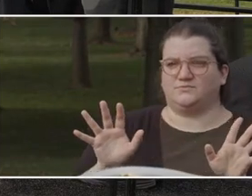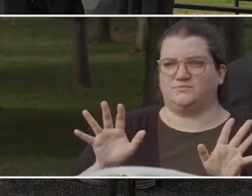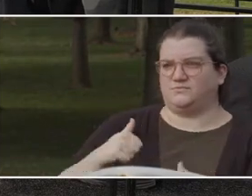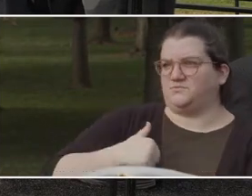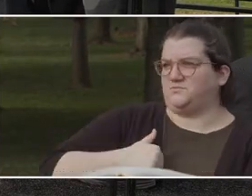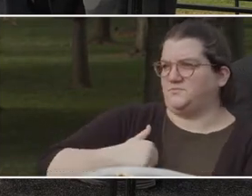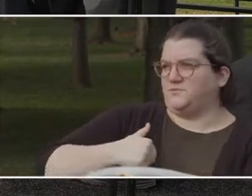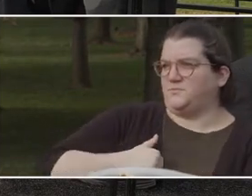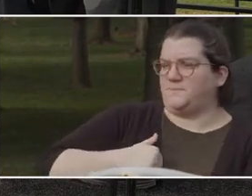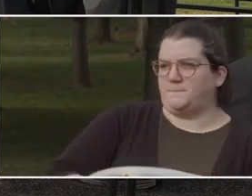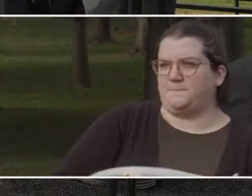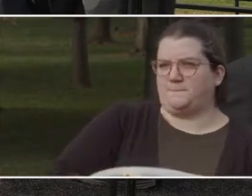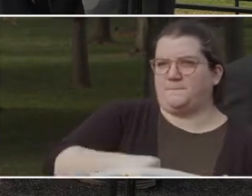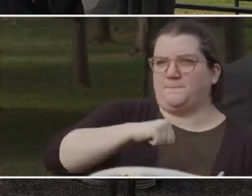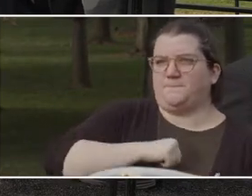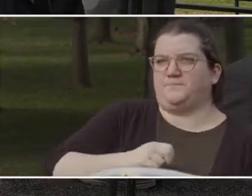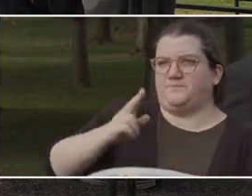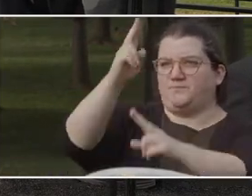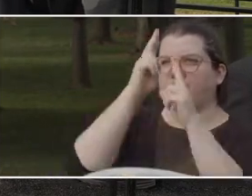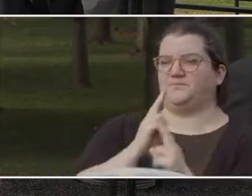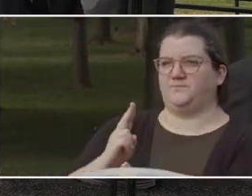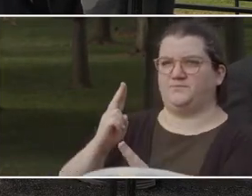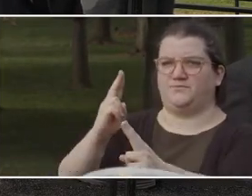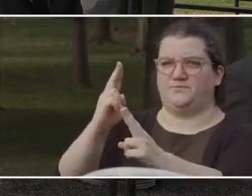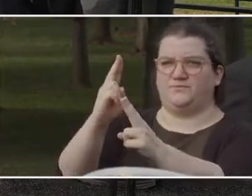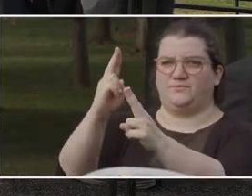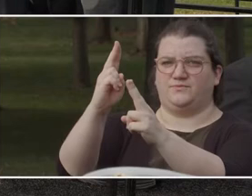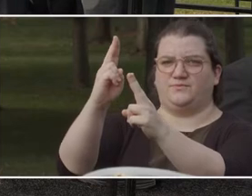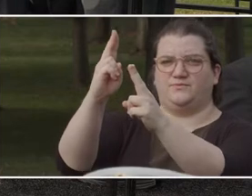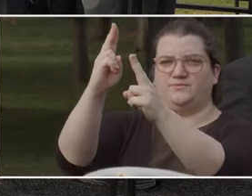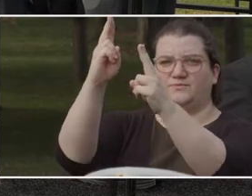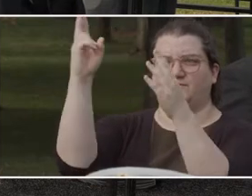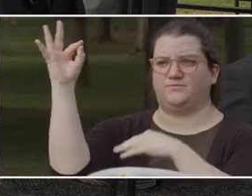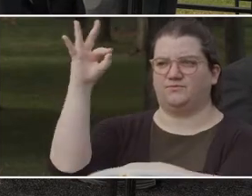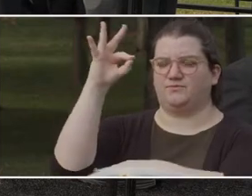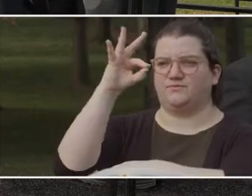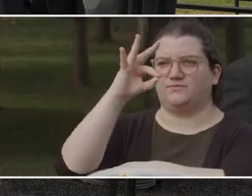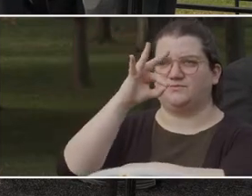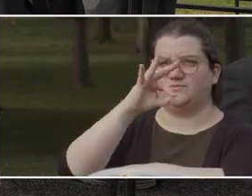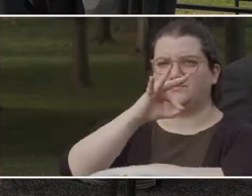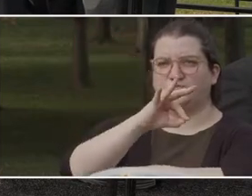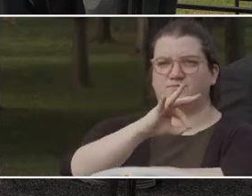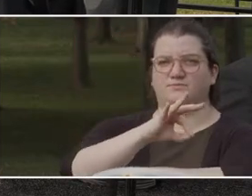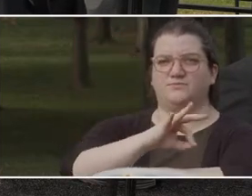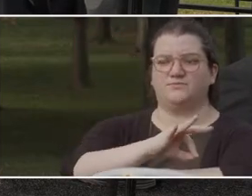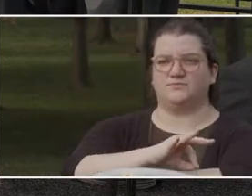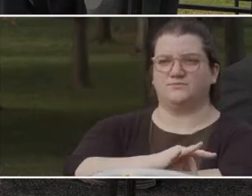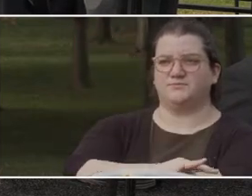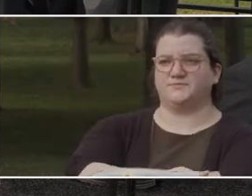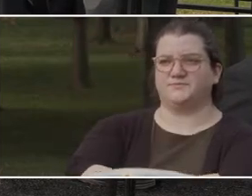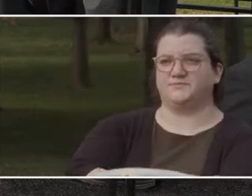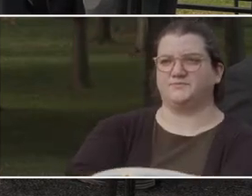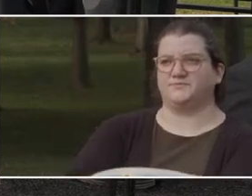light what so proudly we hailed at the twilight's